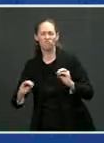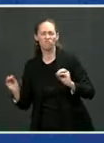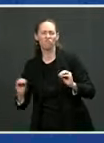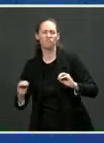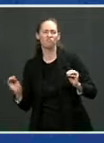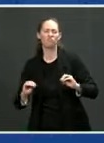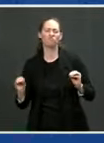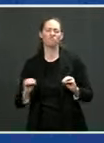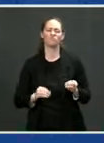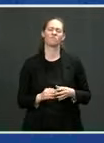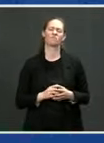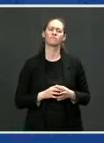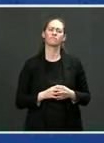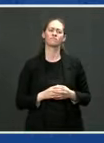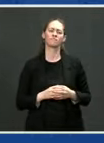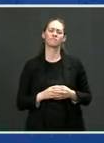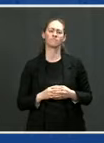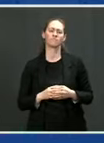You know,